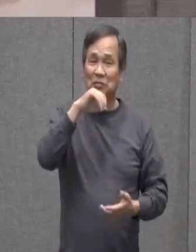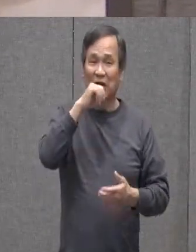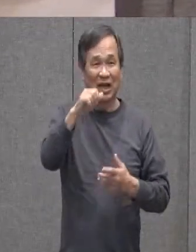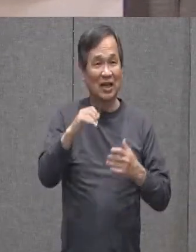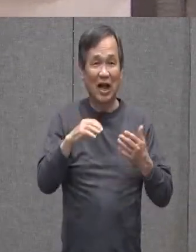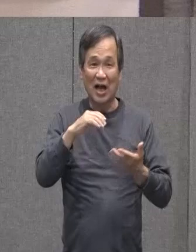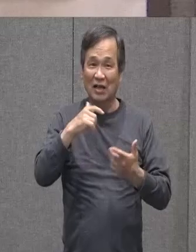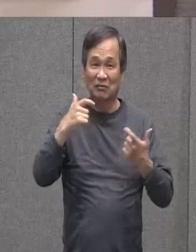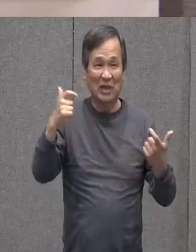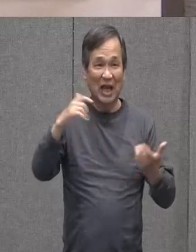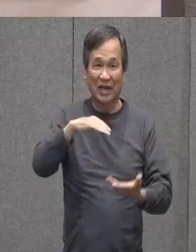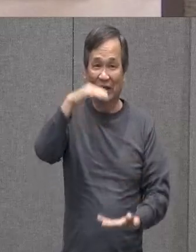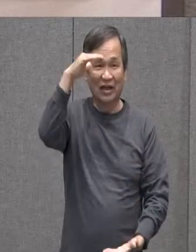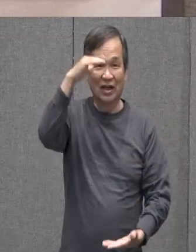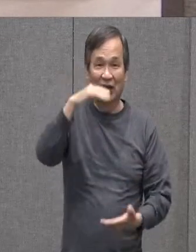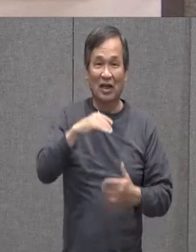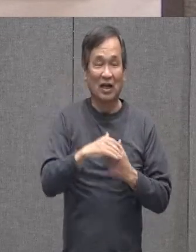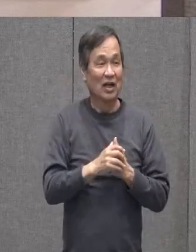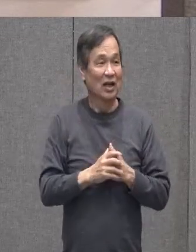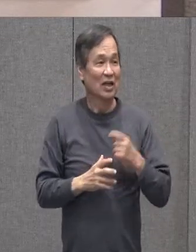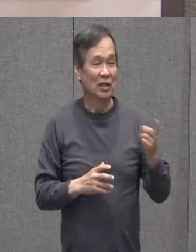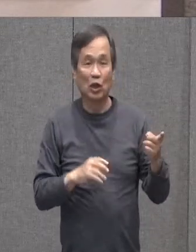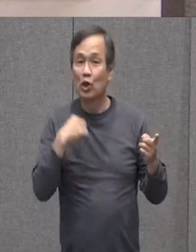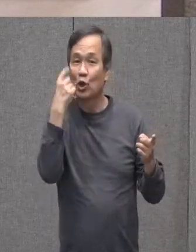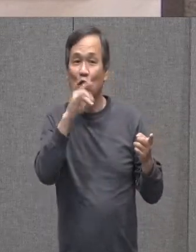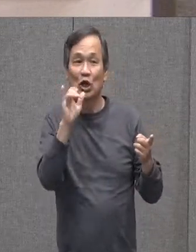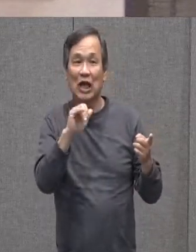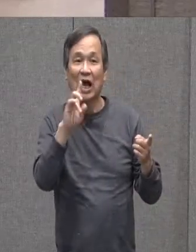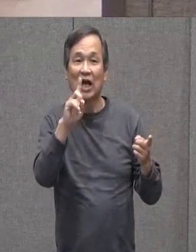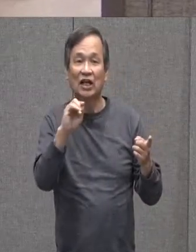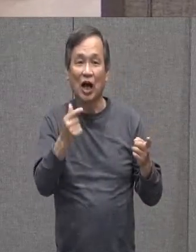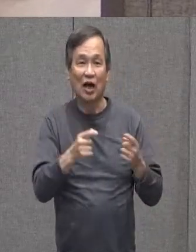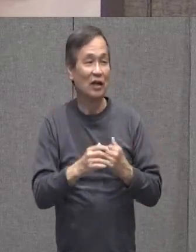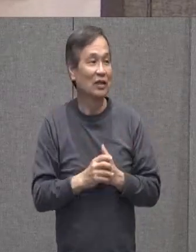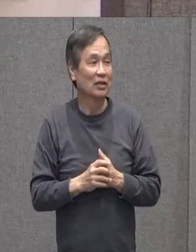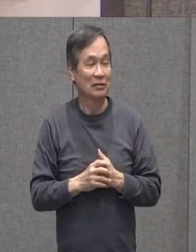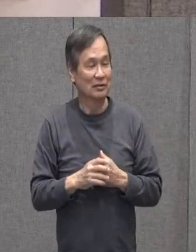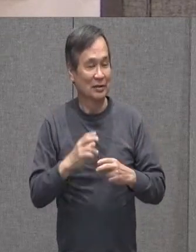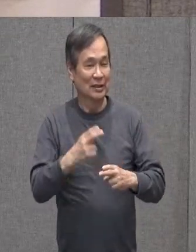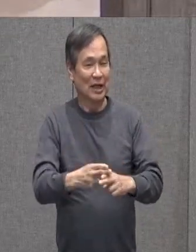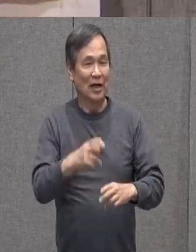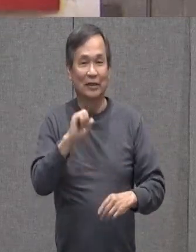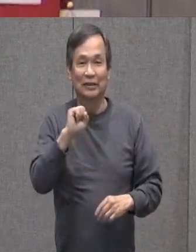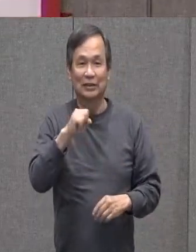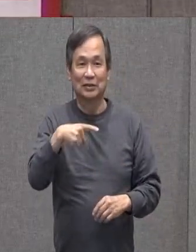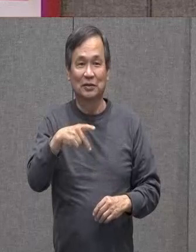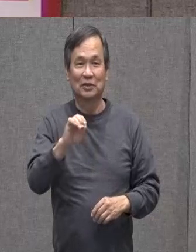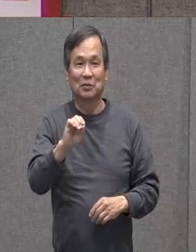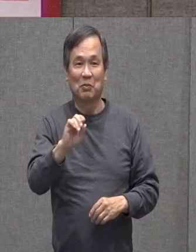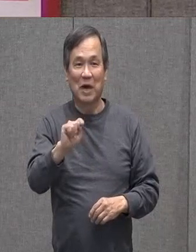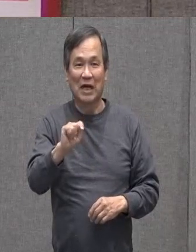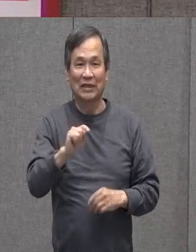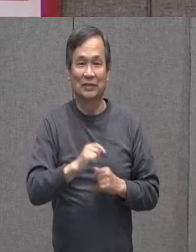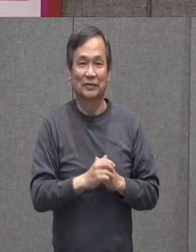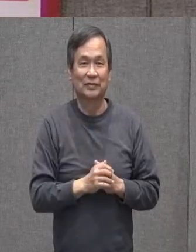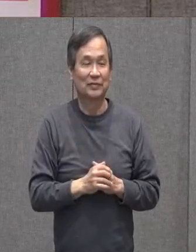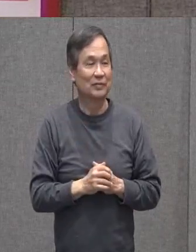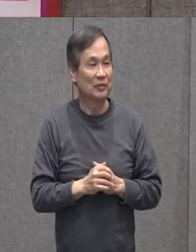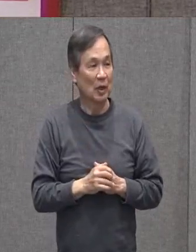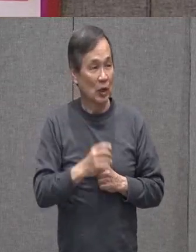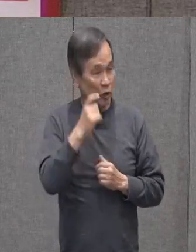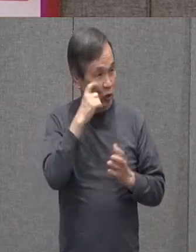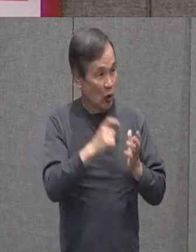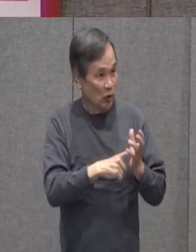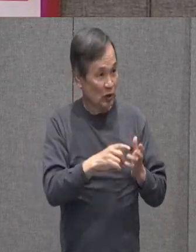Wow. And that looks just like about the size of a dog. Maybe that's why they call him Spot. I know. Well, did you notice how he